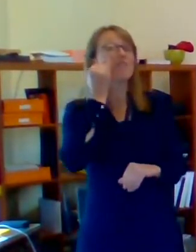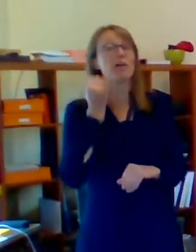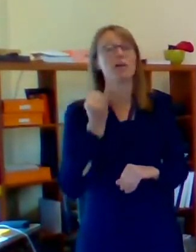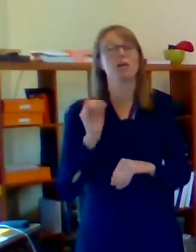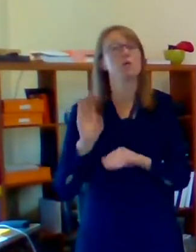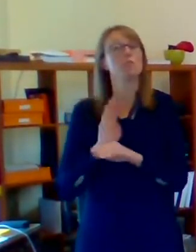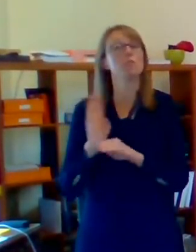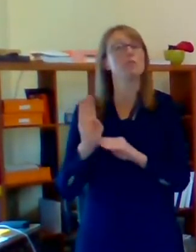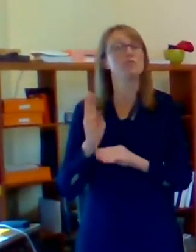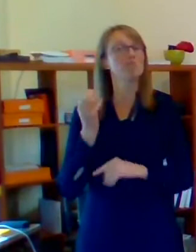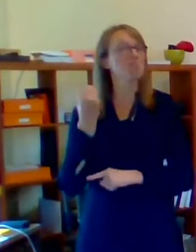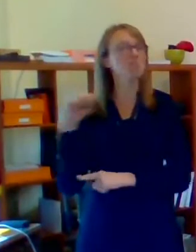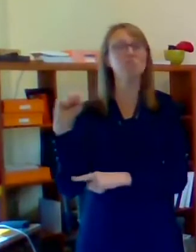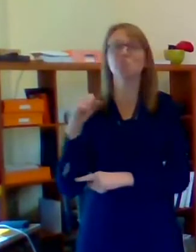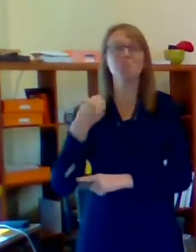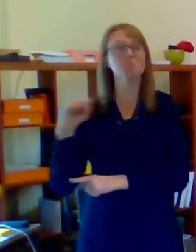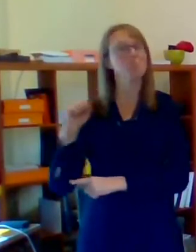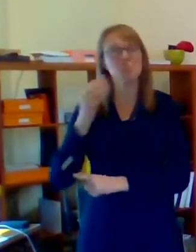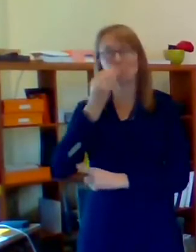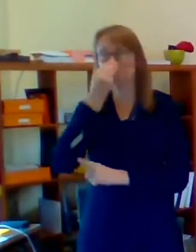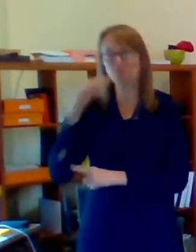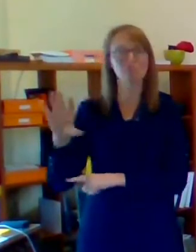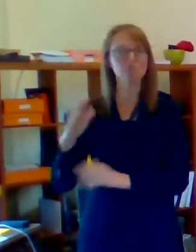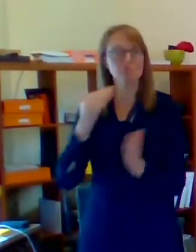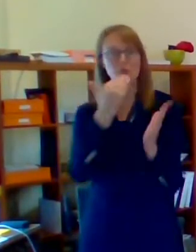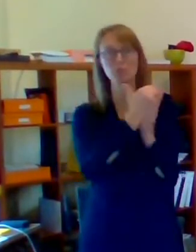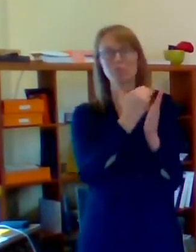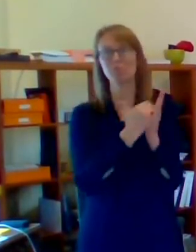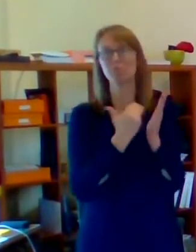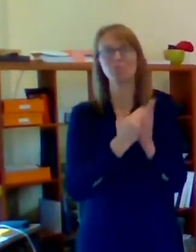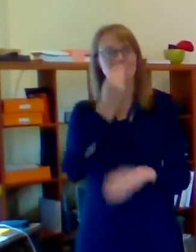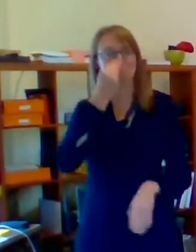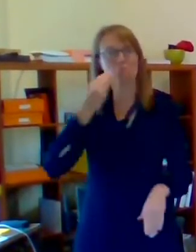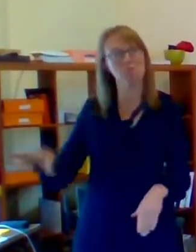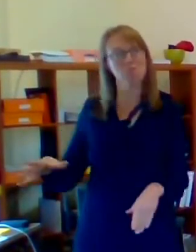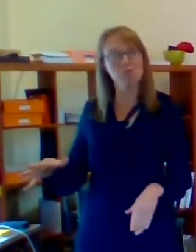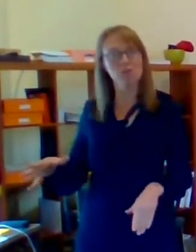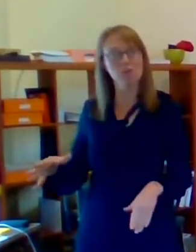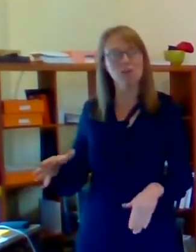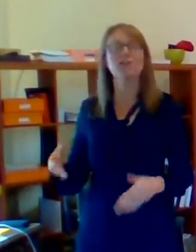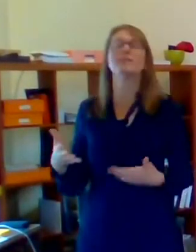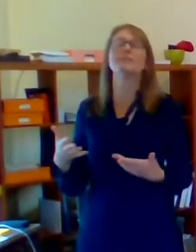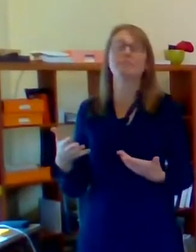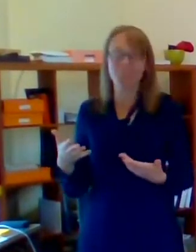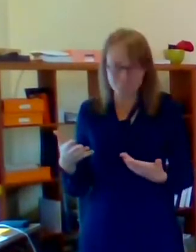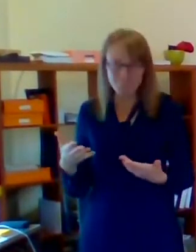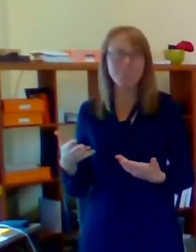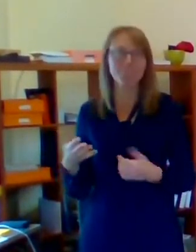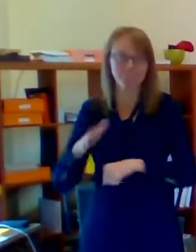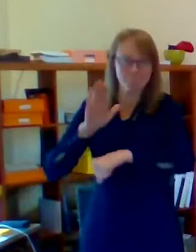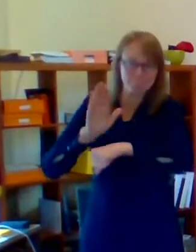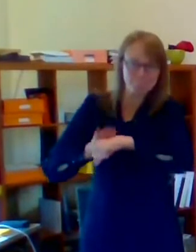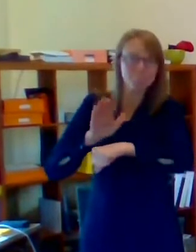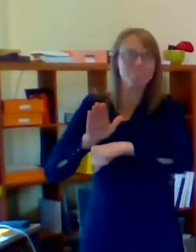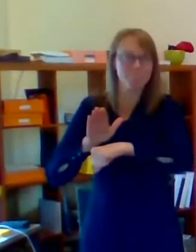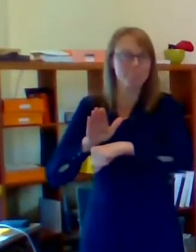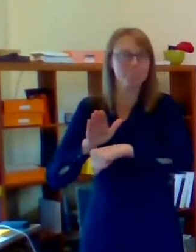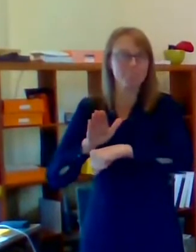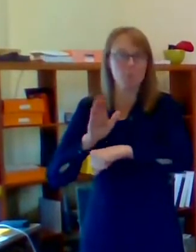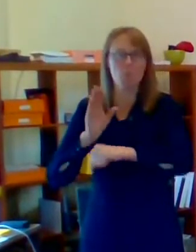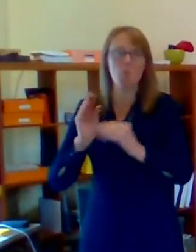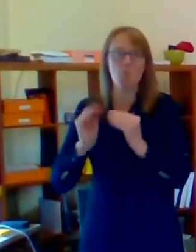the mask mandate or the social distancing, then over time, those businesses do receive